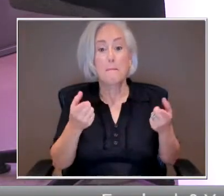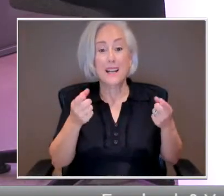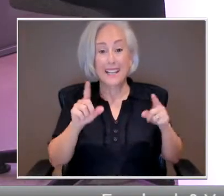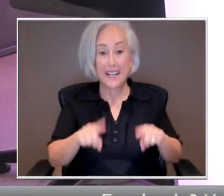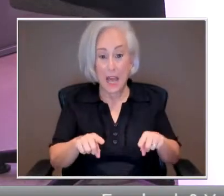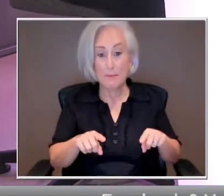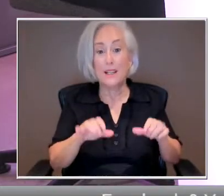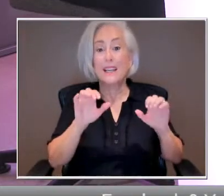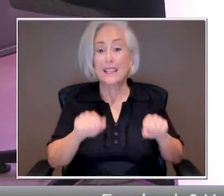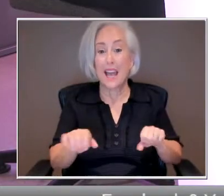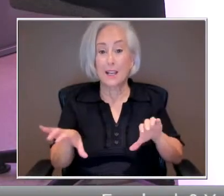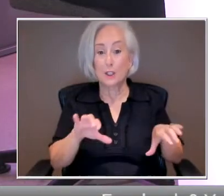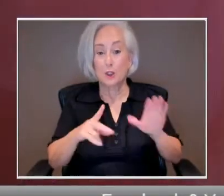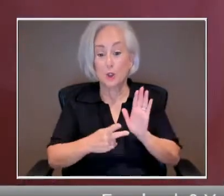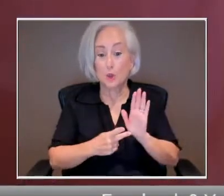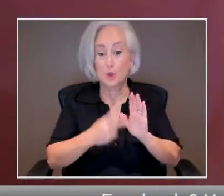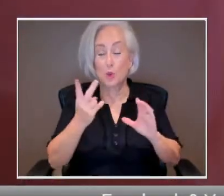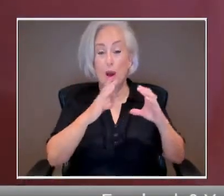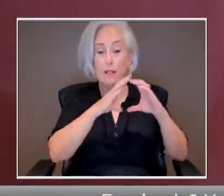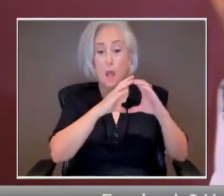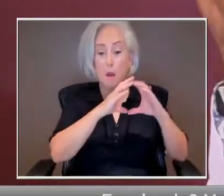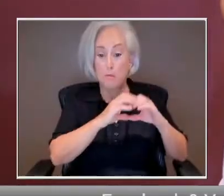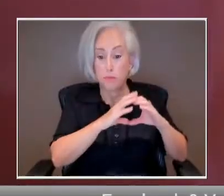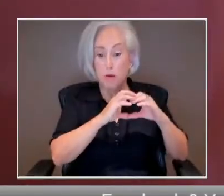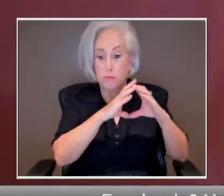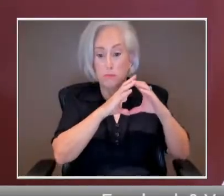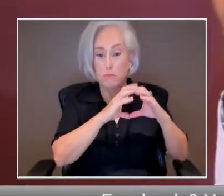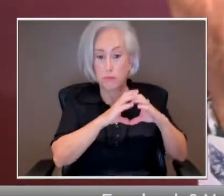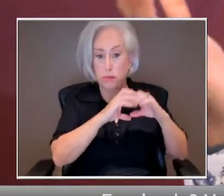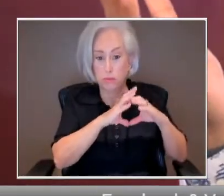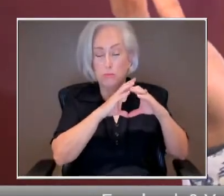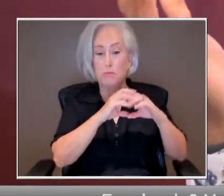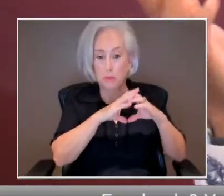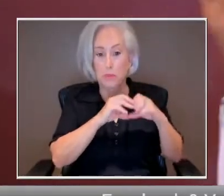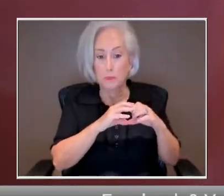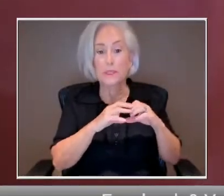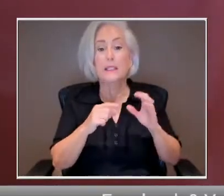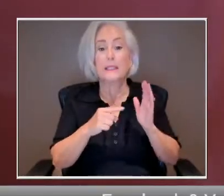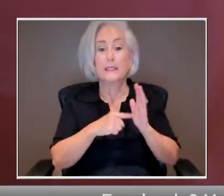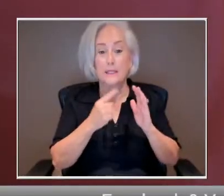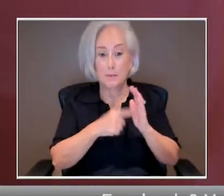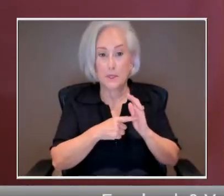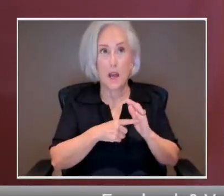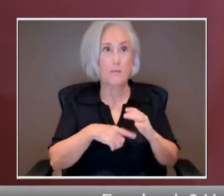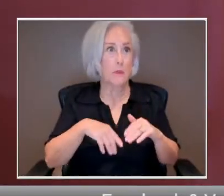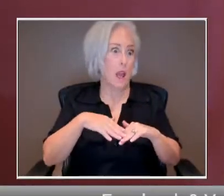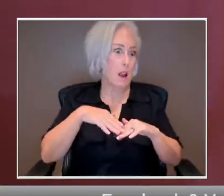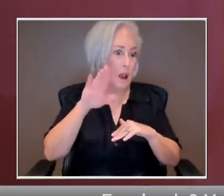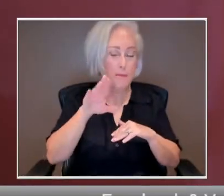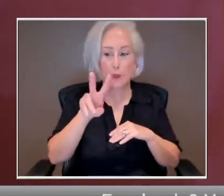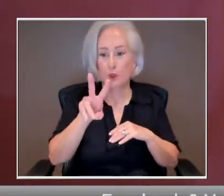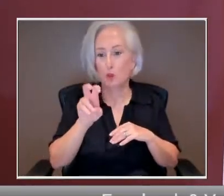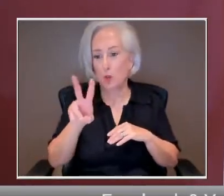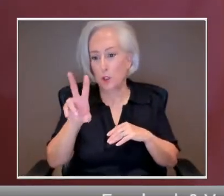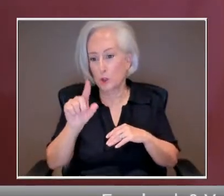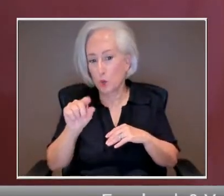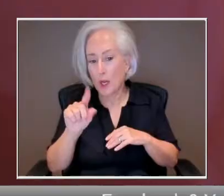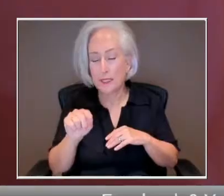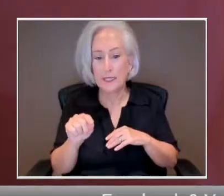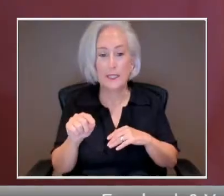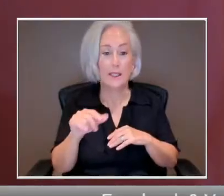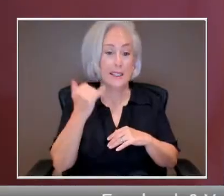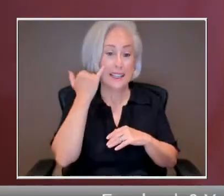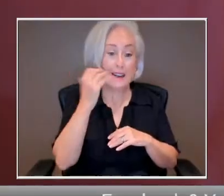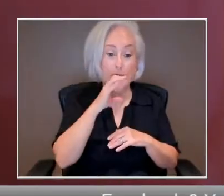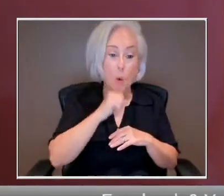the and depending upon the adrenergic tone, sometimes it can go even all up to 220, or sometimes in older patients, or if they have already been on